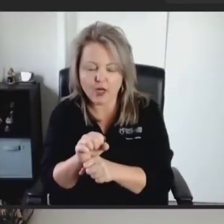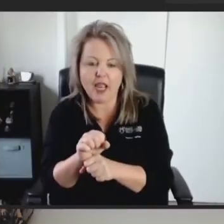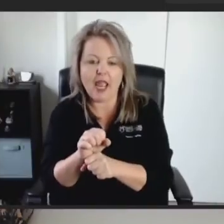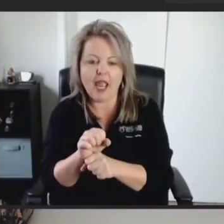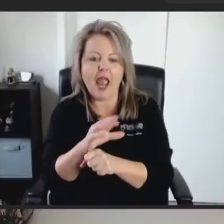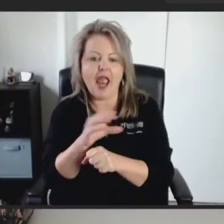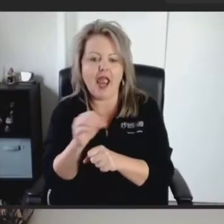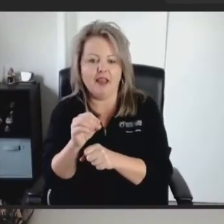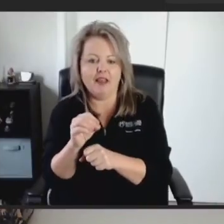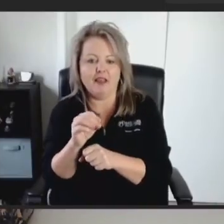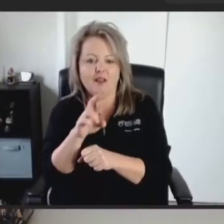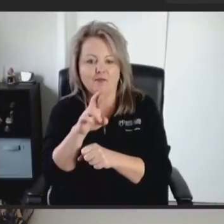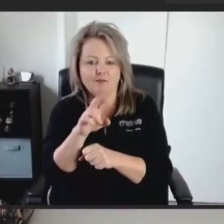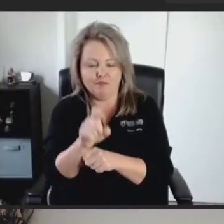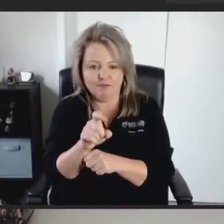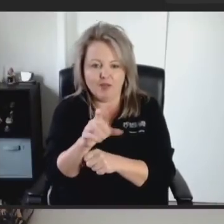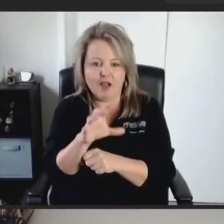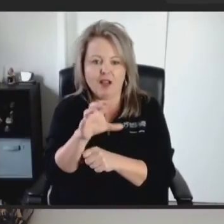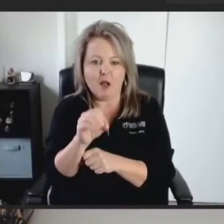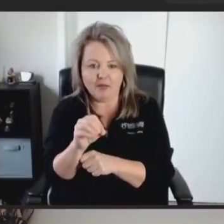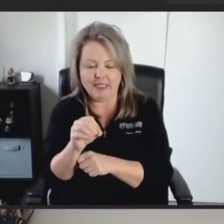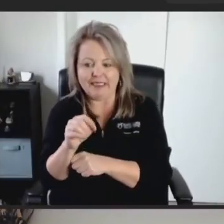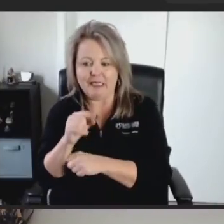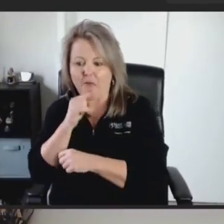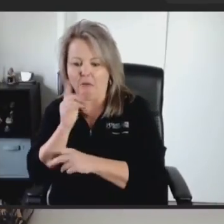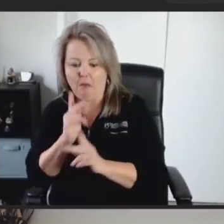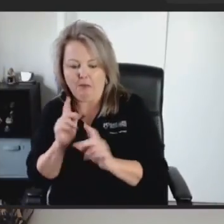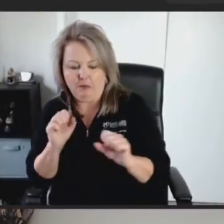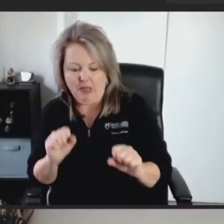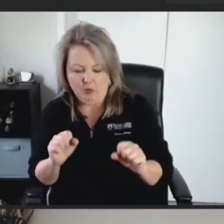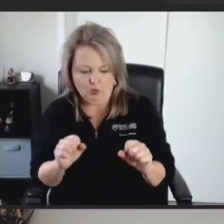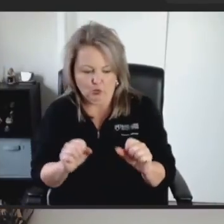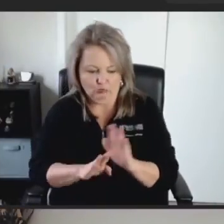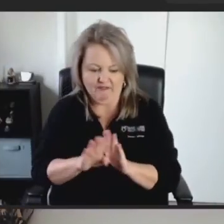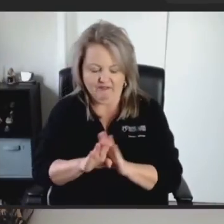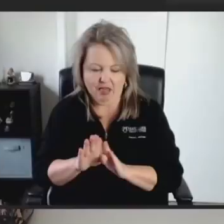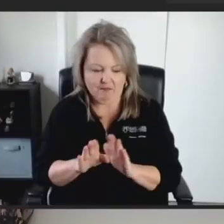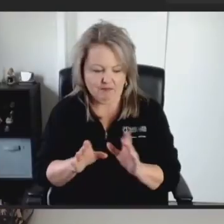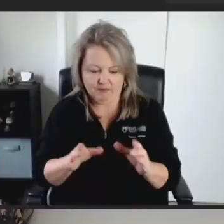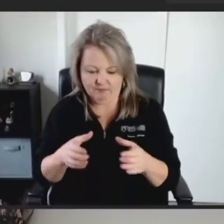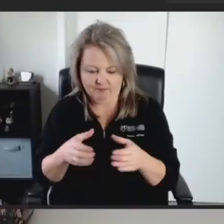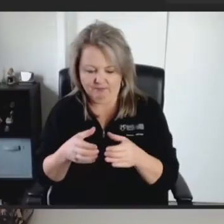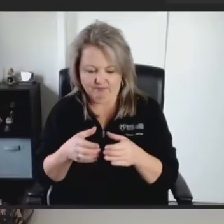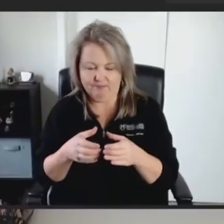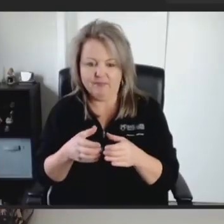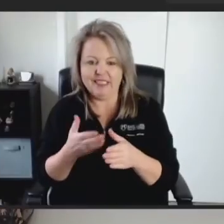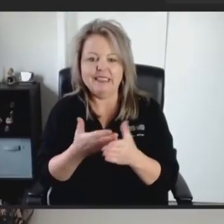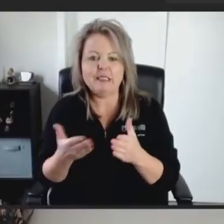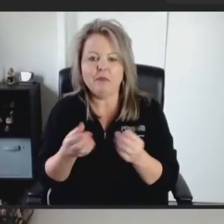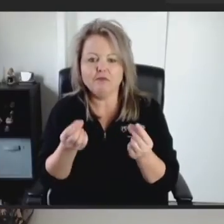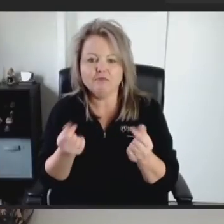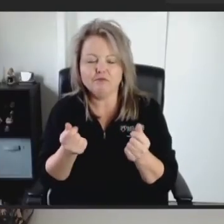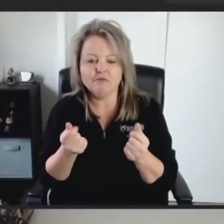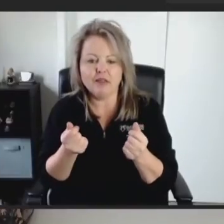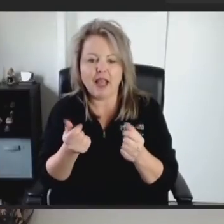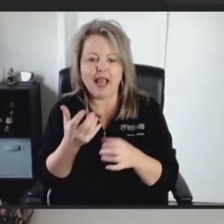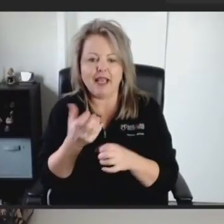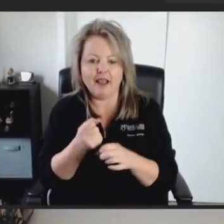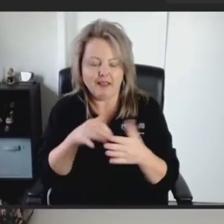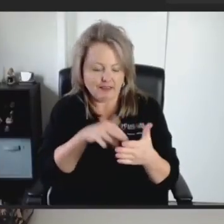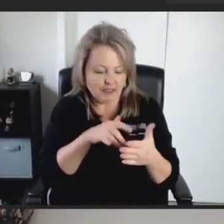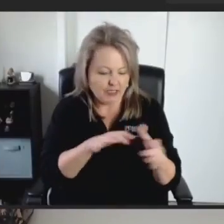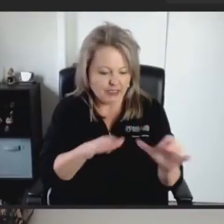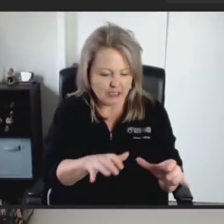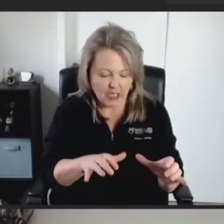the public sector to be able to develop something and get the studies done and get it approved in such a